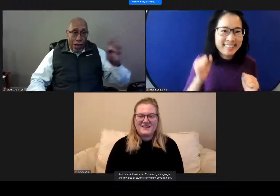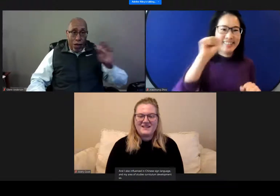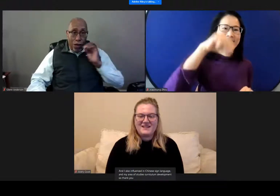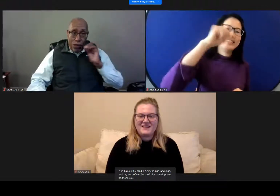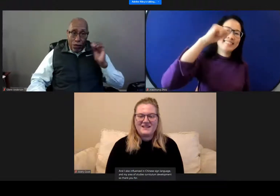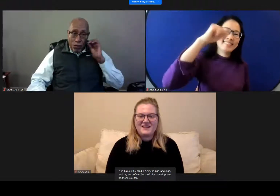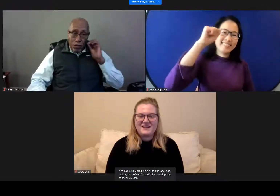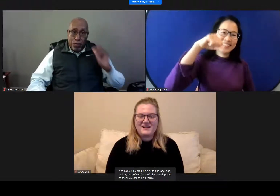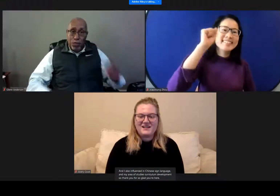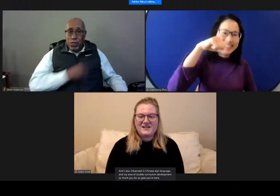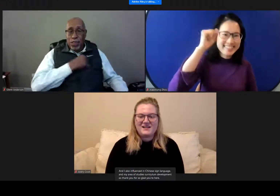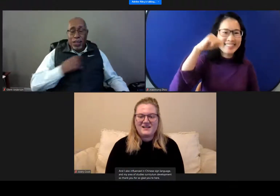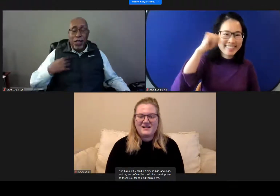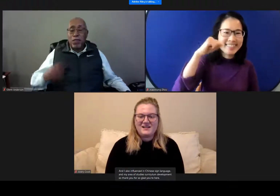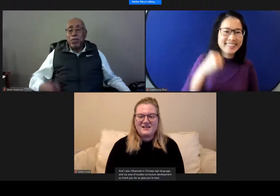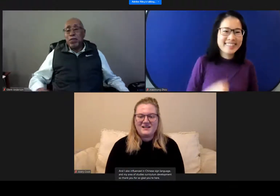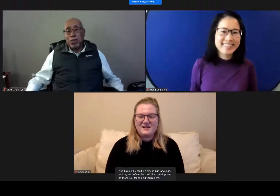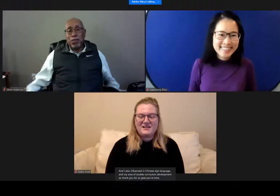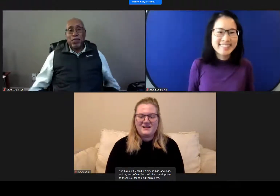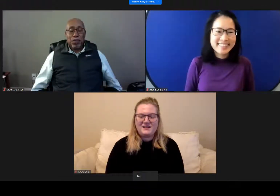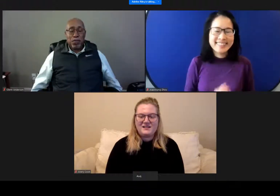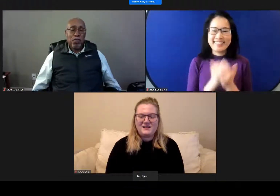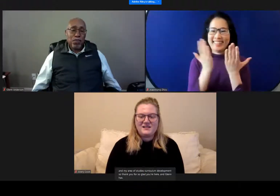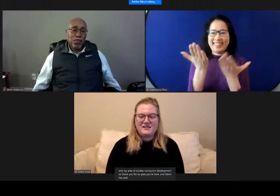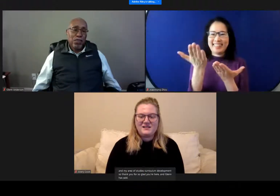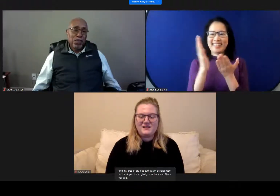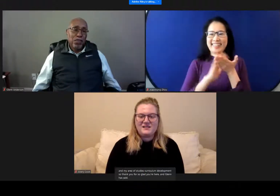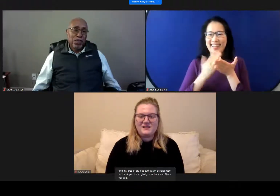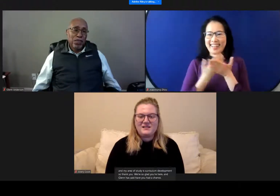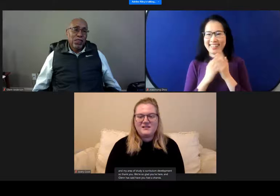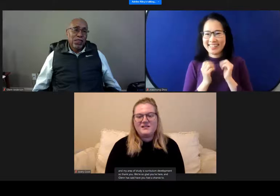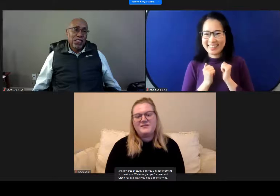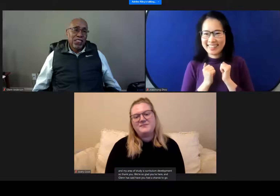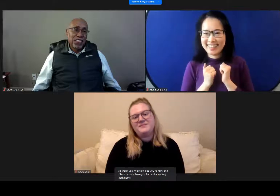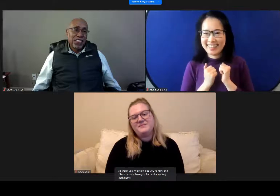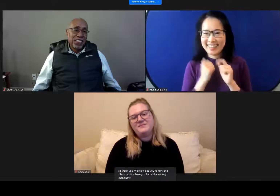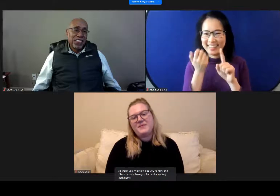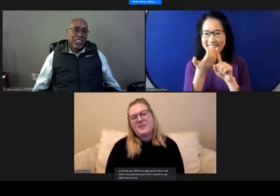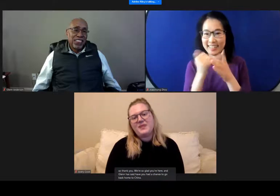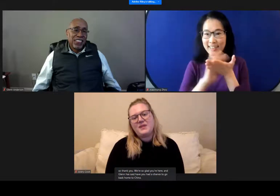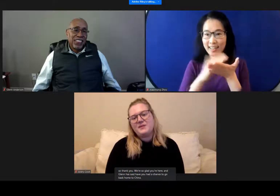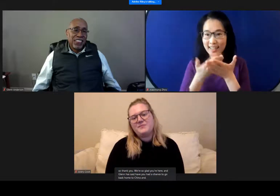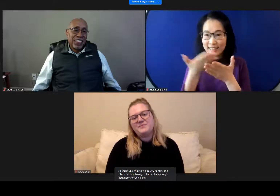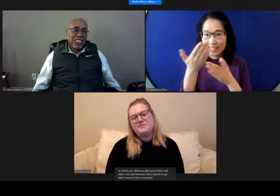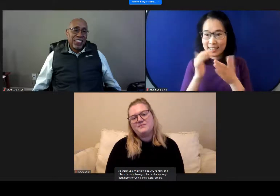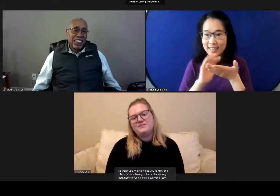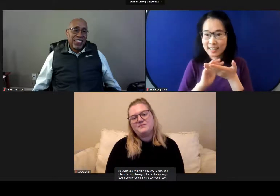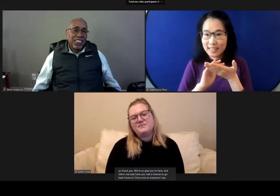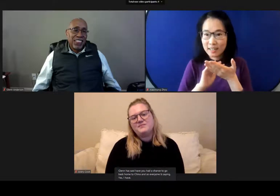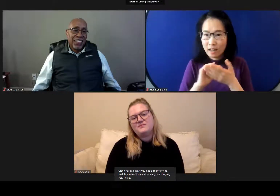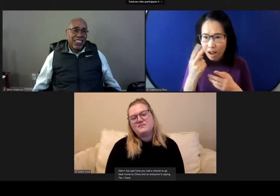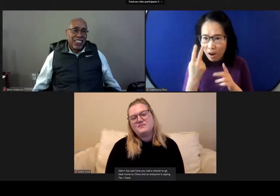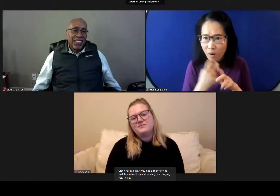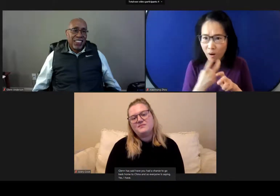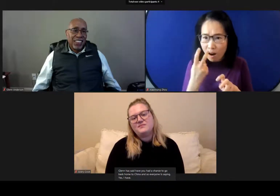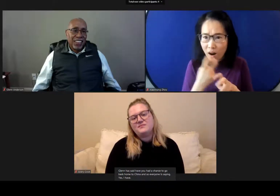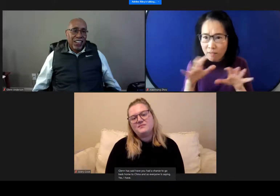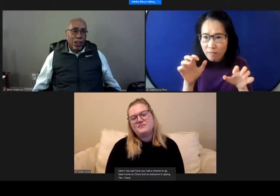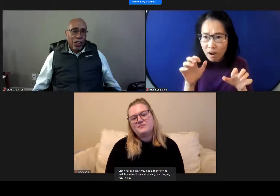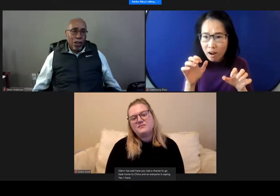thank you. We're so glad you're here. And Glenn has said, have you had a chance to go back home to China? And Xiaorong is saying, yes, I have.